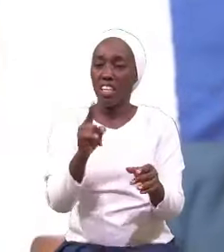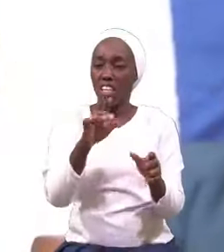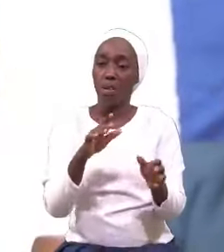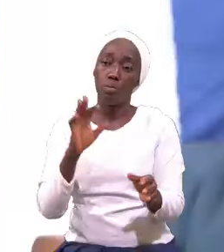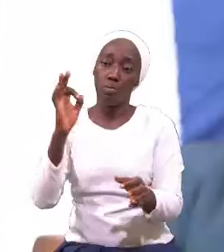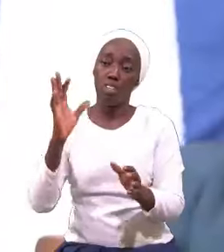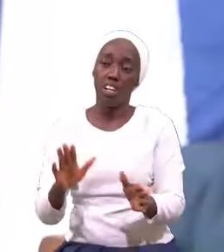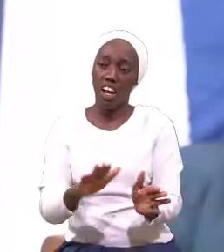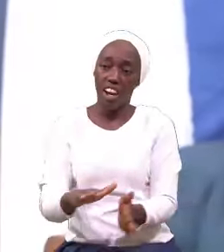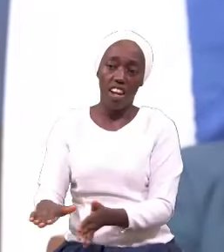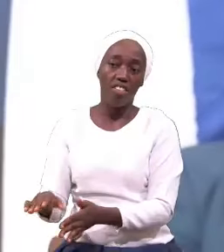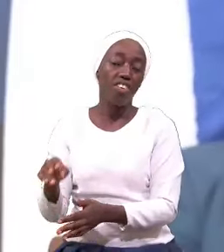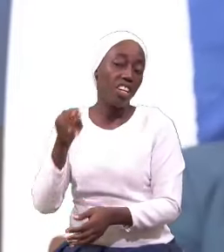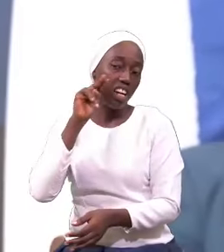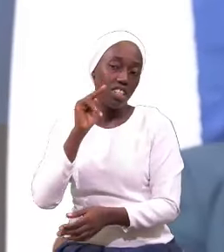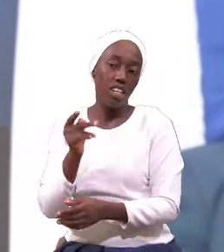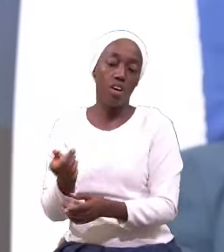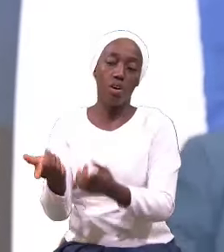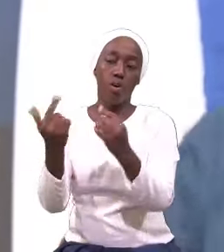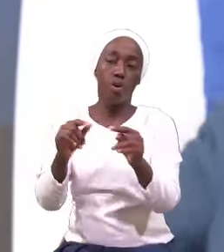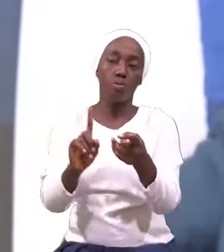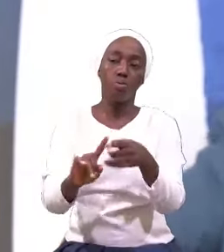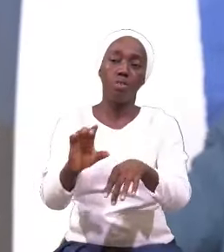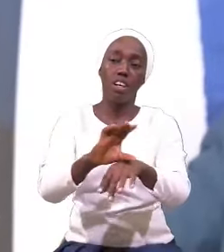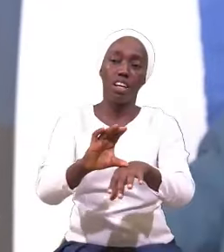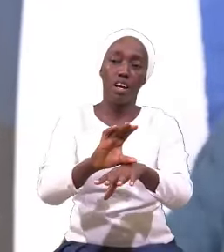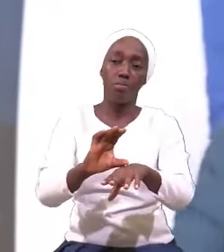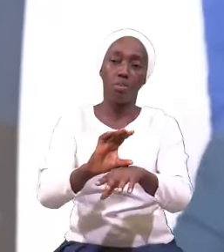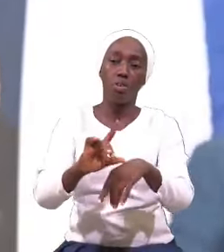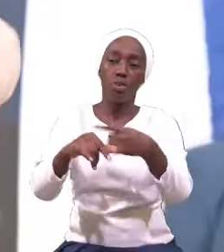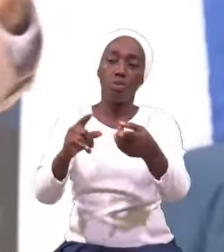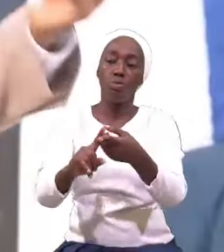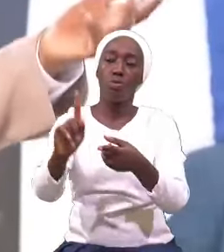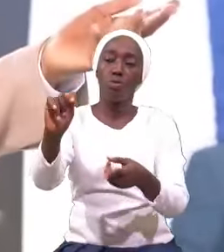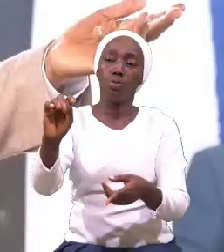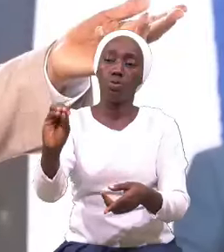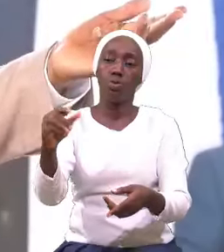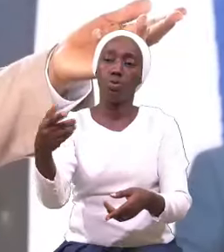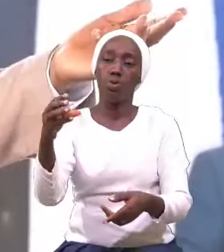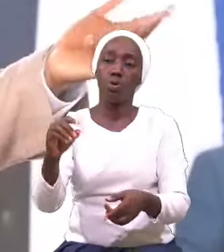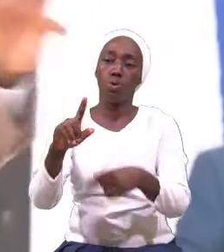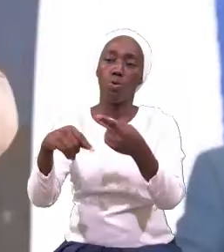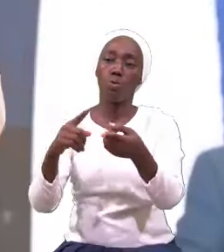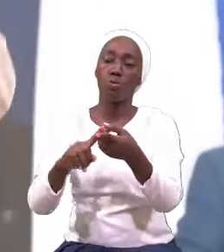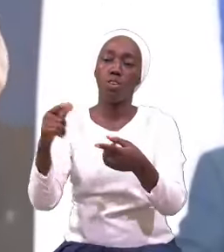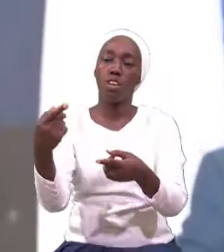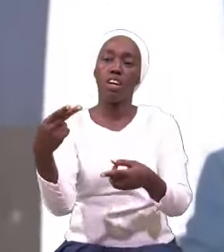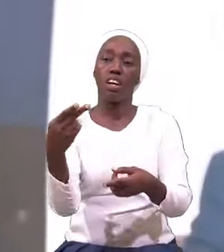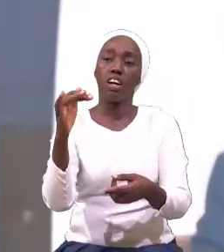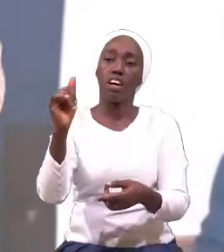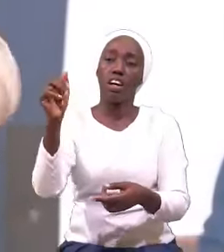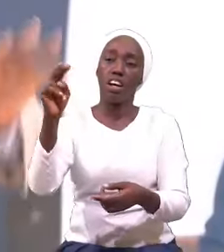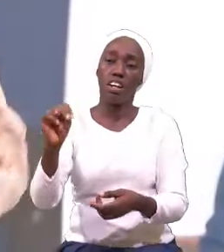I come to Cameroon. I go to Togo. I go to Ghana. I go